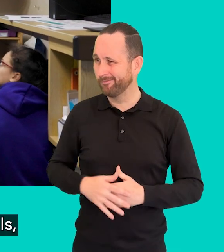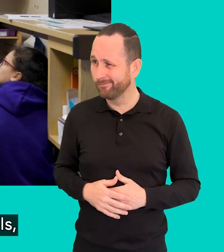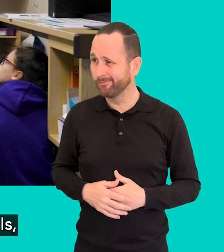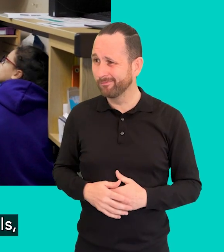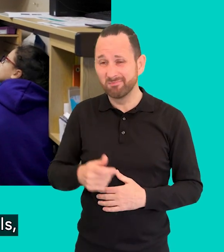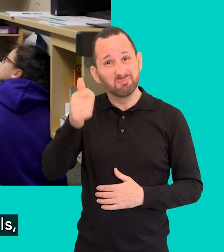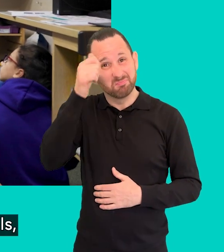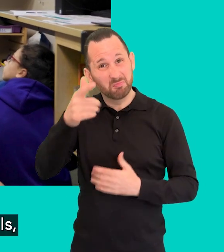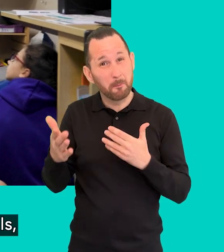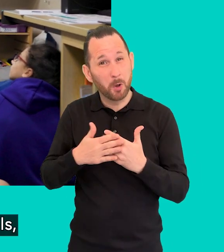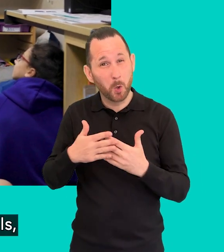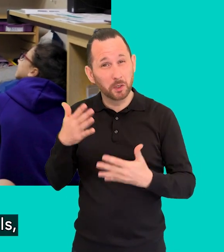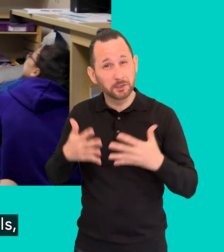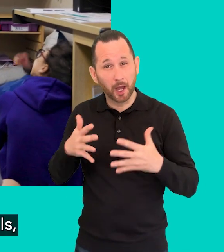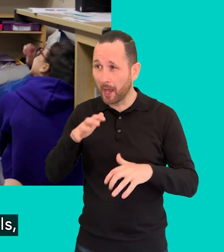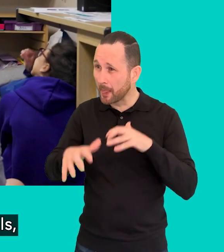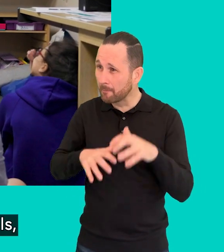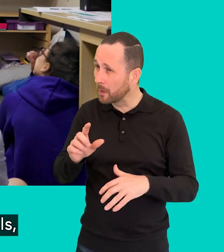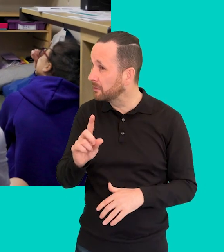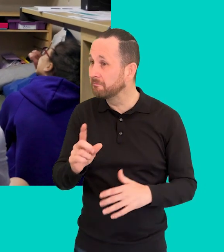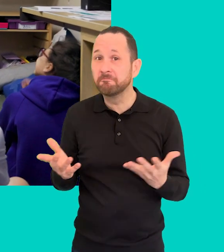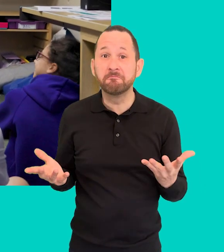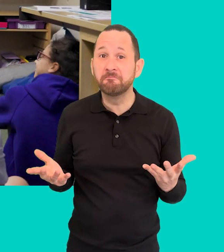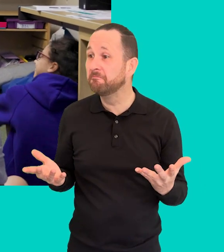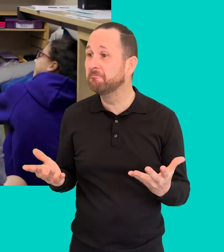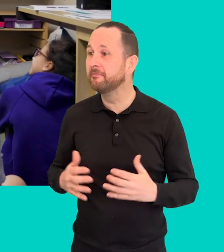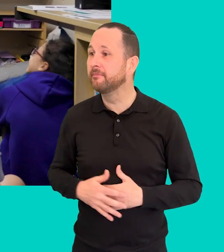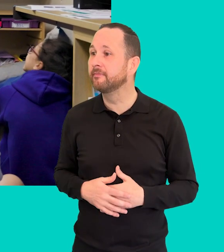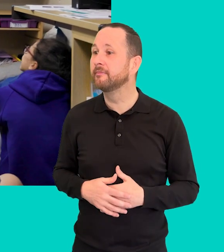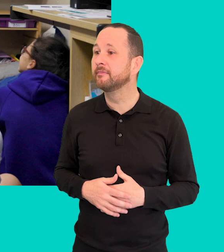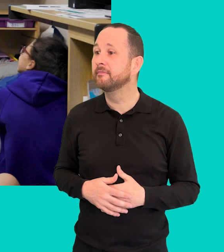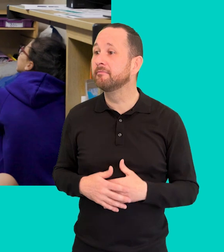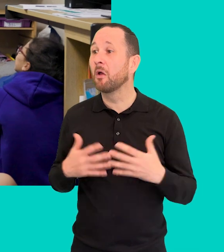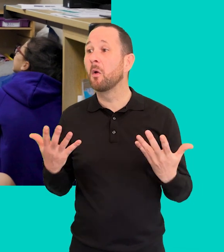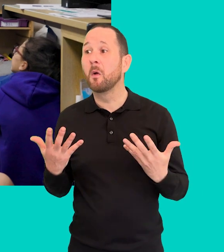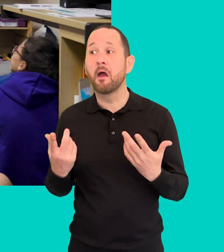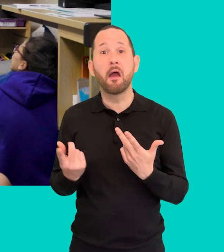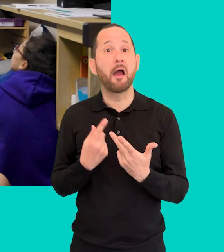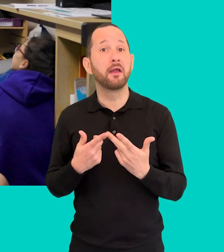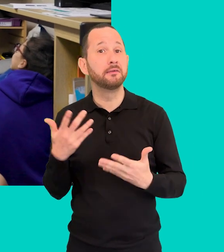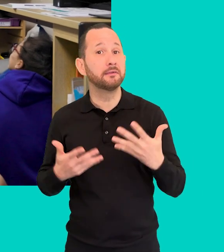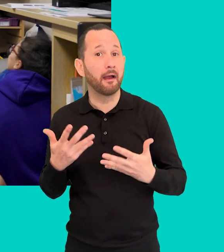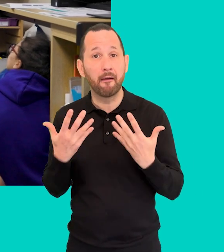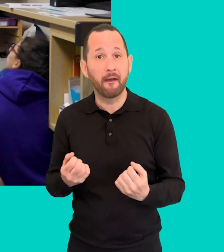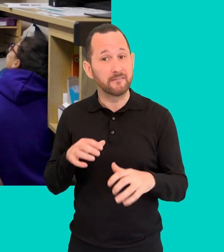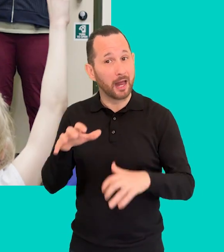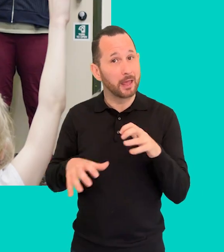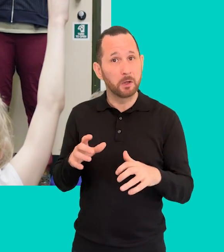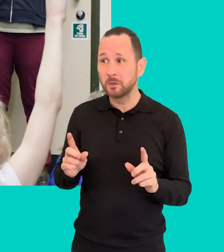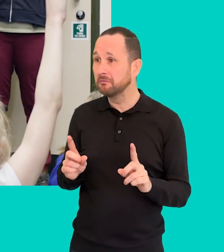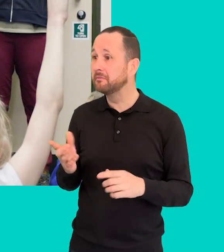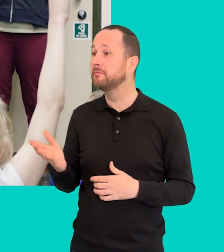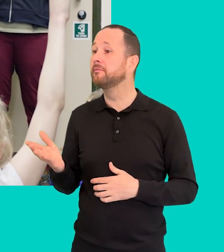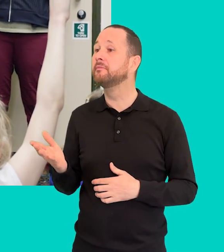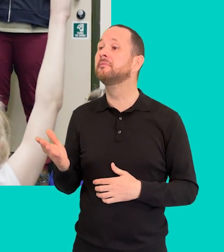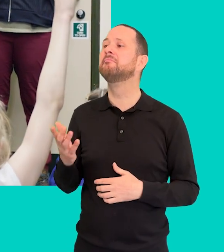you already know any signs for animals? Or can you think of what any signs for some animals might be? So